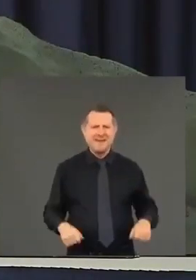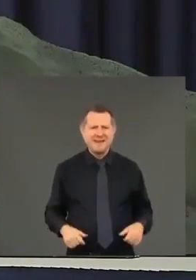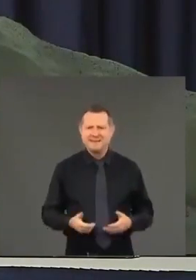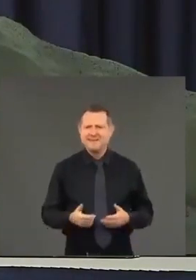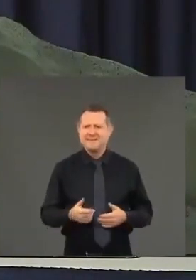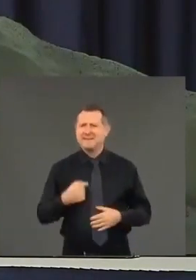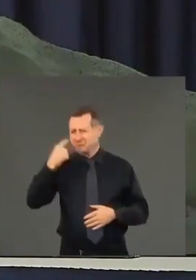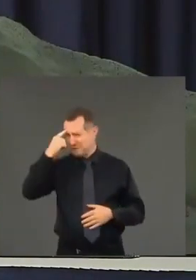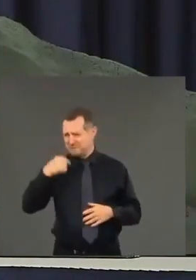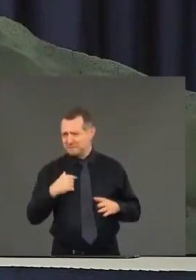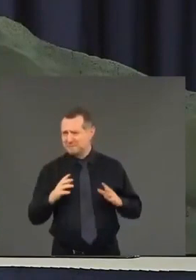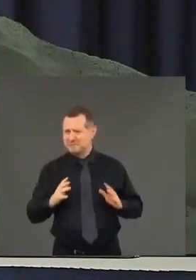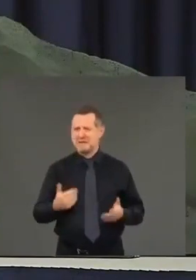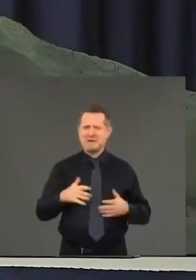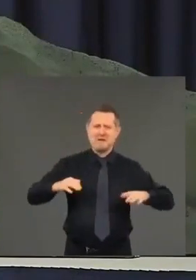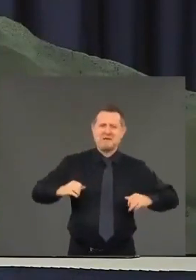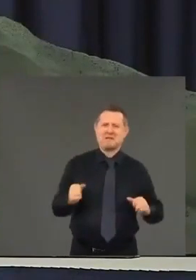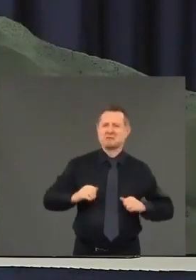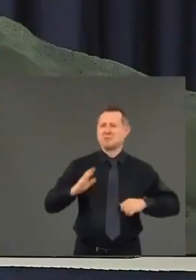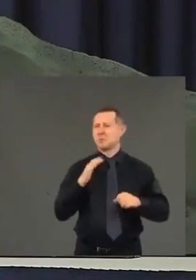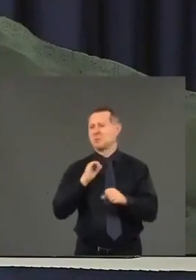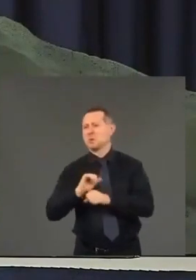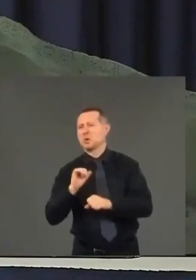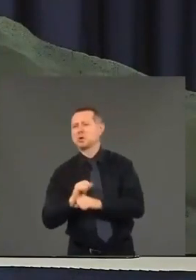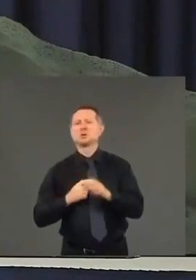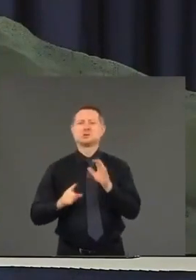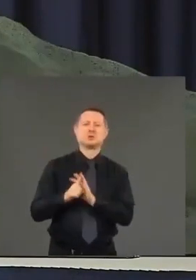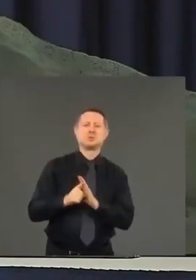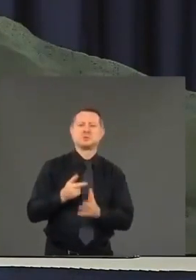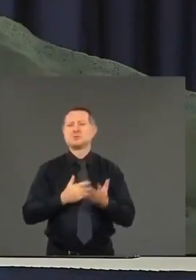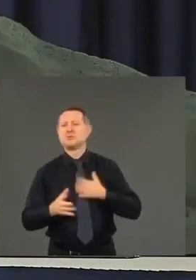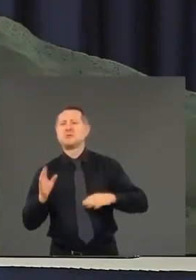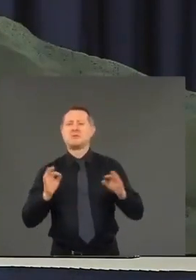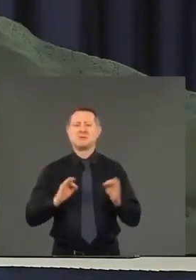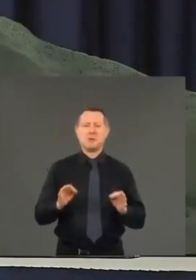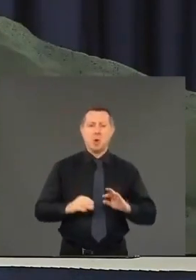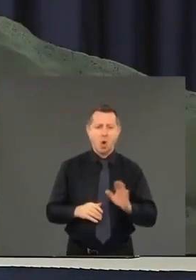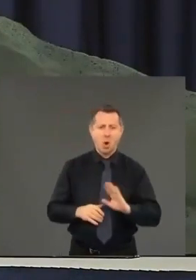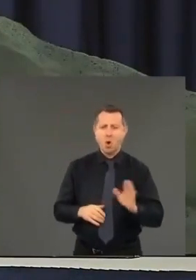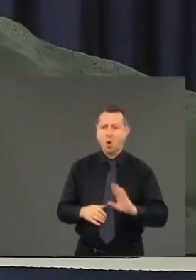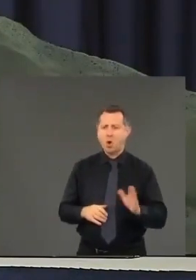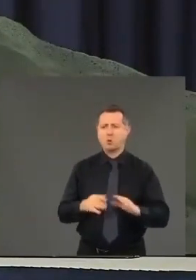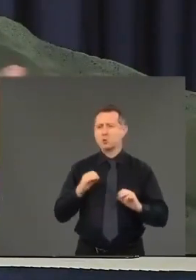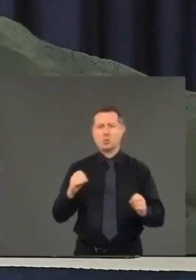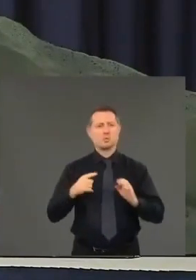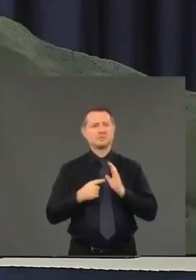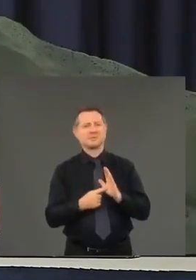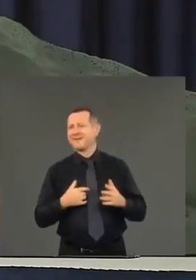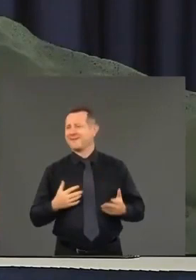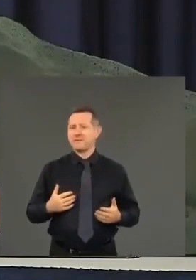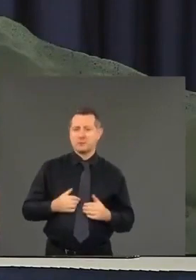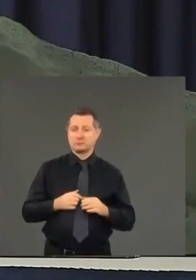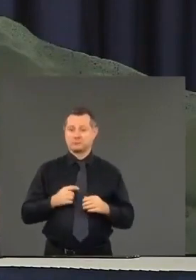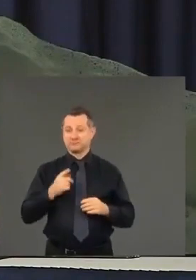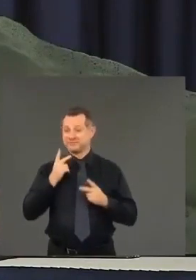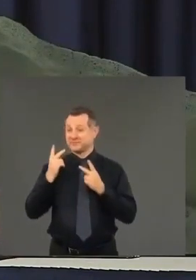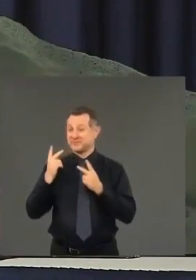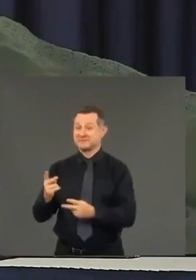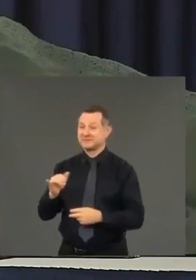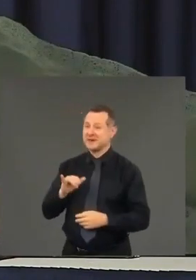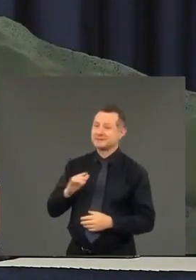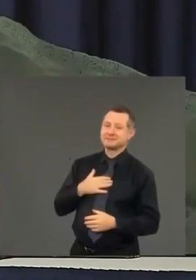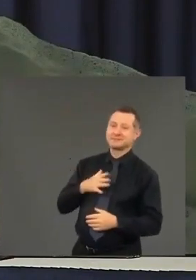bug or a virus or anything. You didn't even think you had a cold. You had no symptoms. And you went and visited your